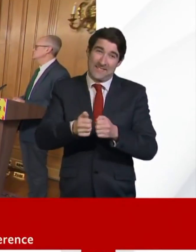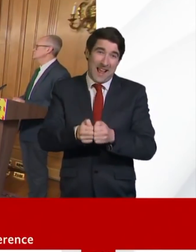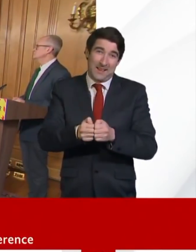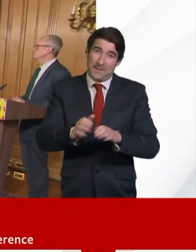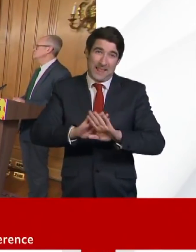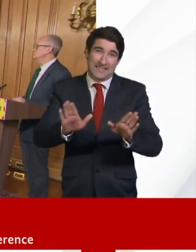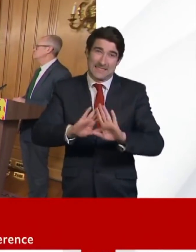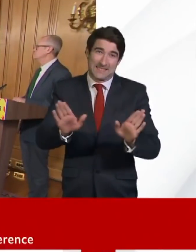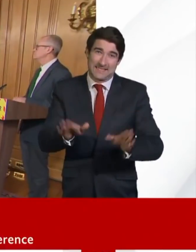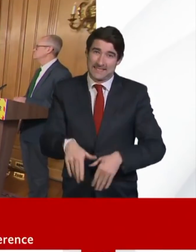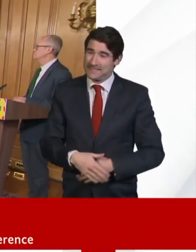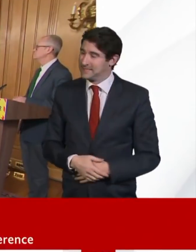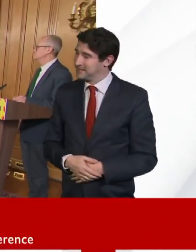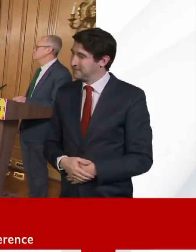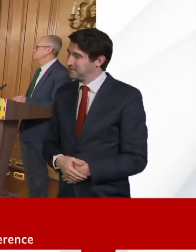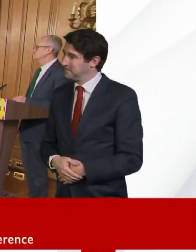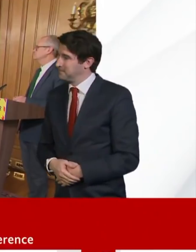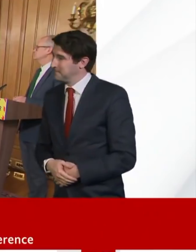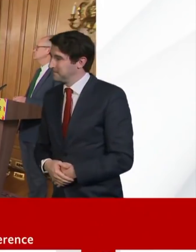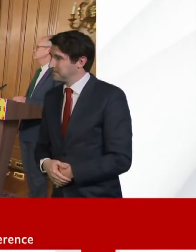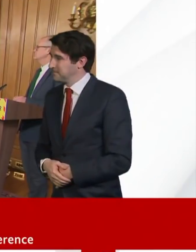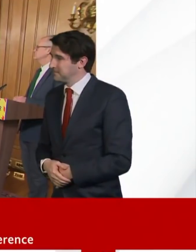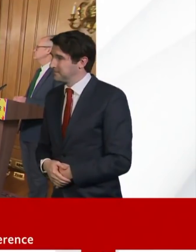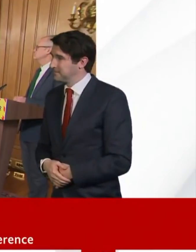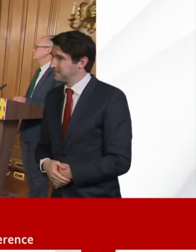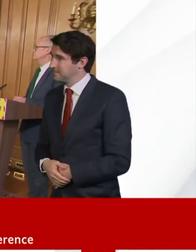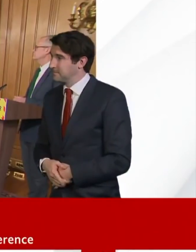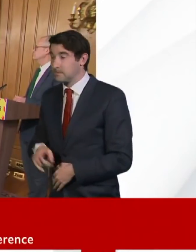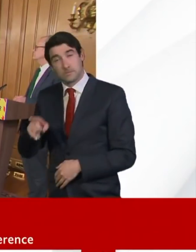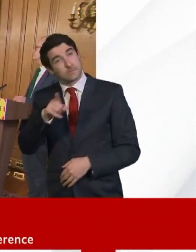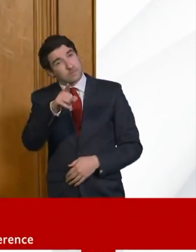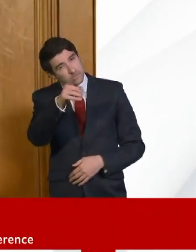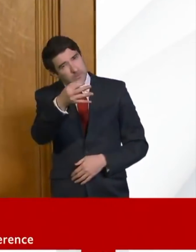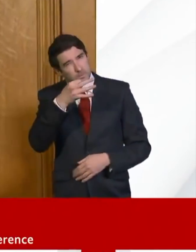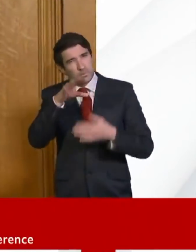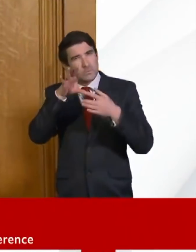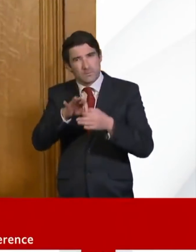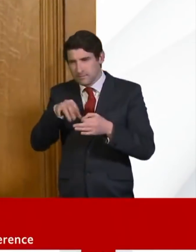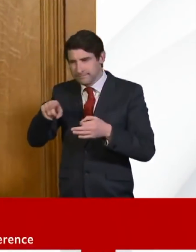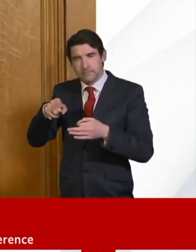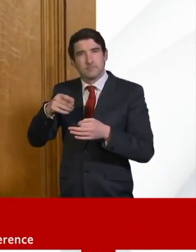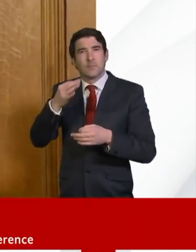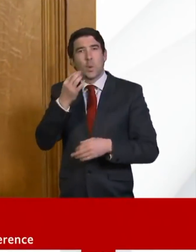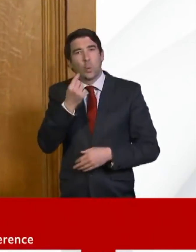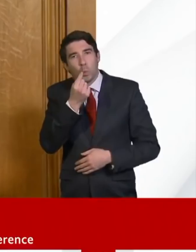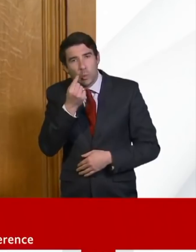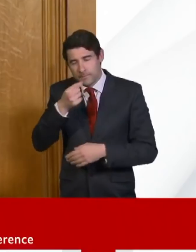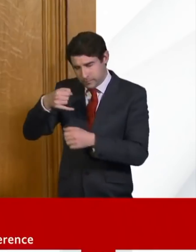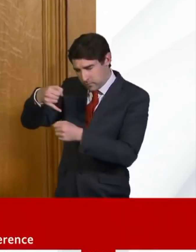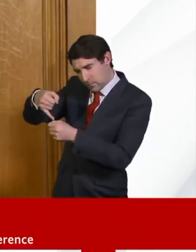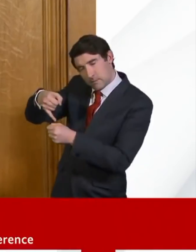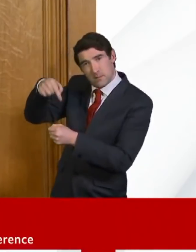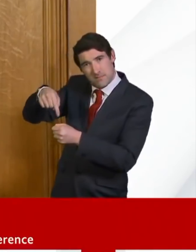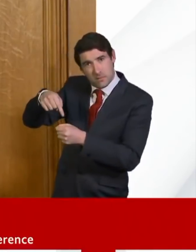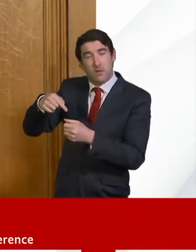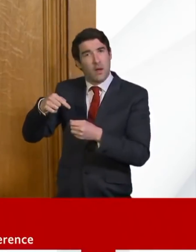kit, I mean, both there was a period when both swabs and reagents were in short supply. That's beginning to sort itself out.